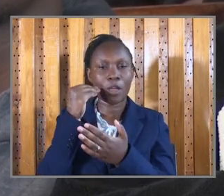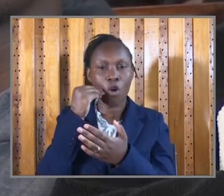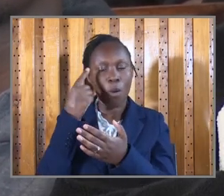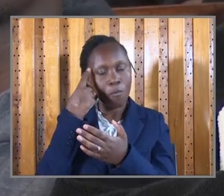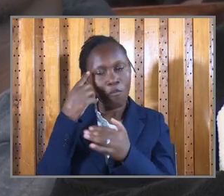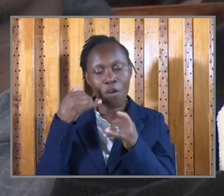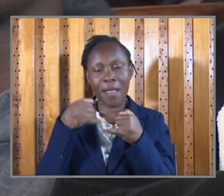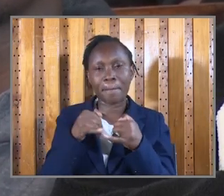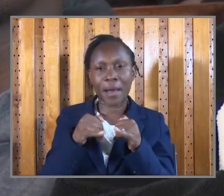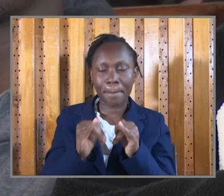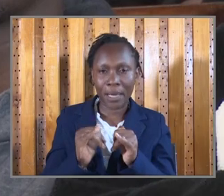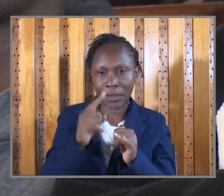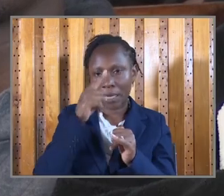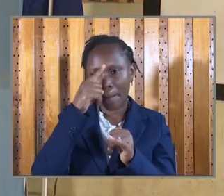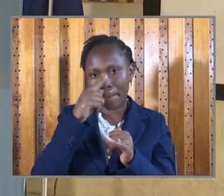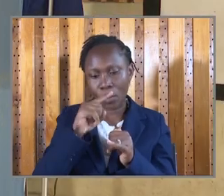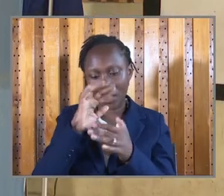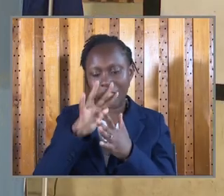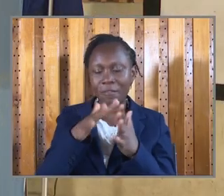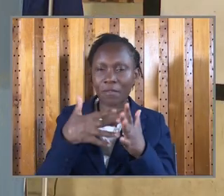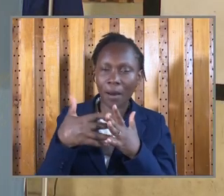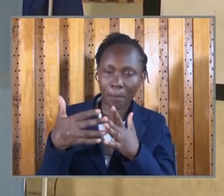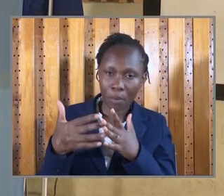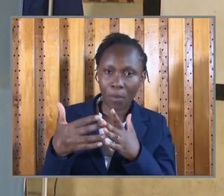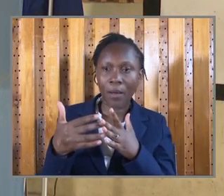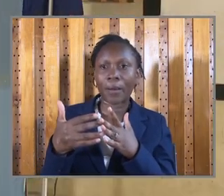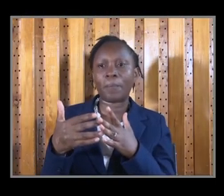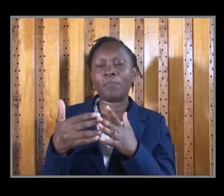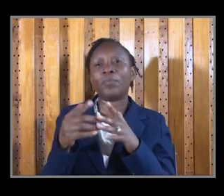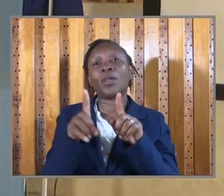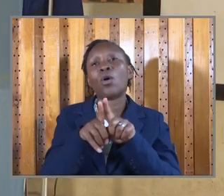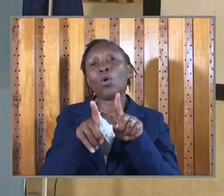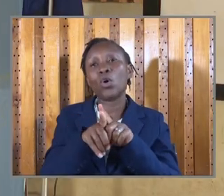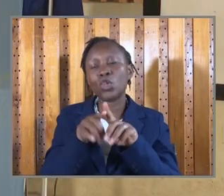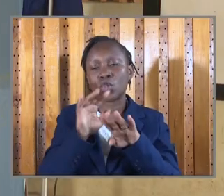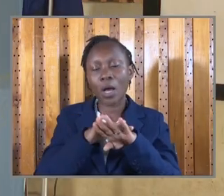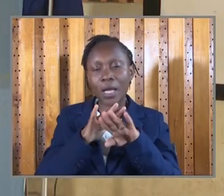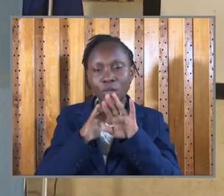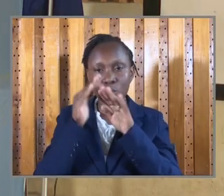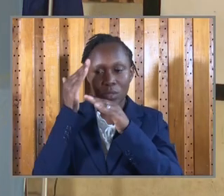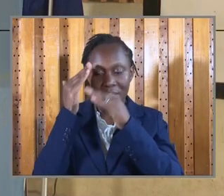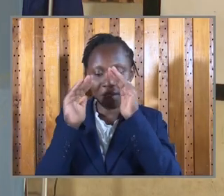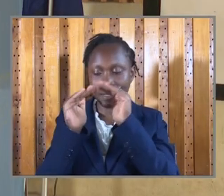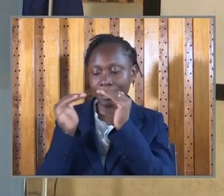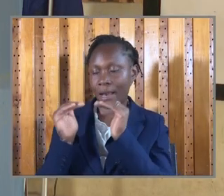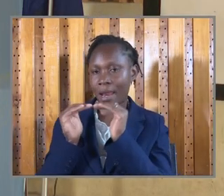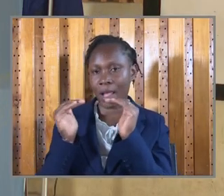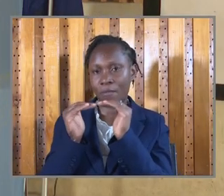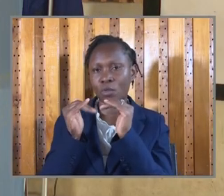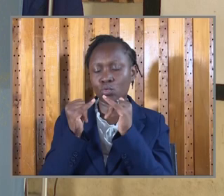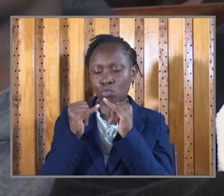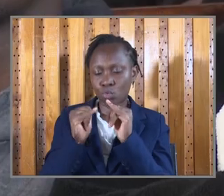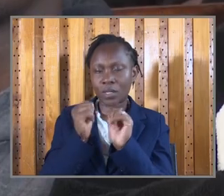framework, policy front, but also at the university, that we continue to do what we do best,